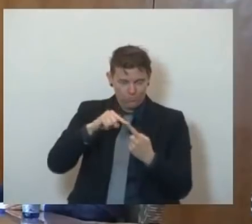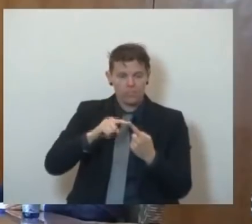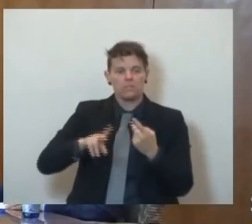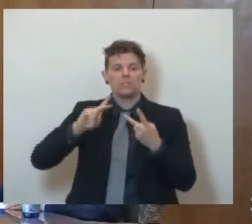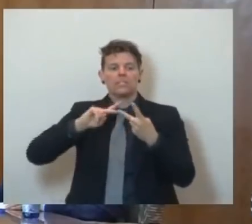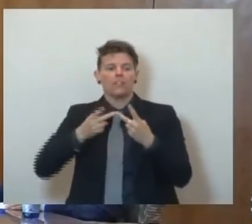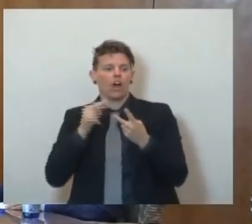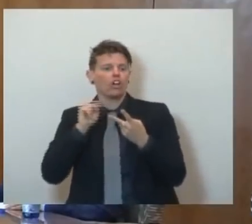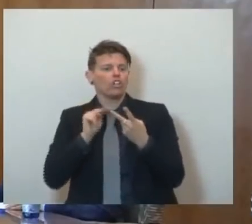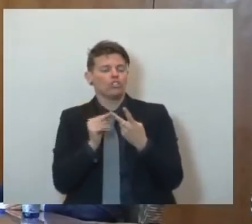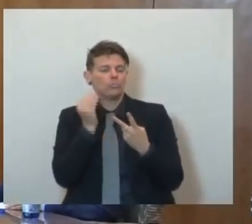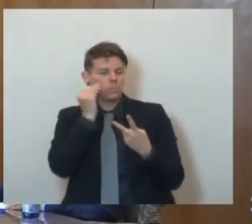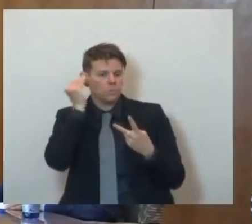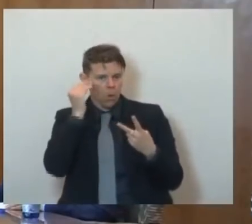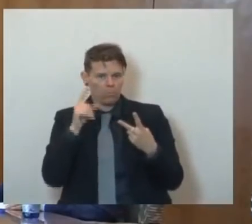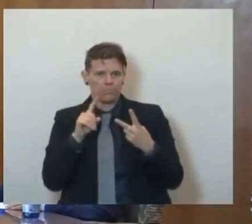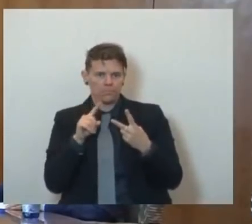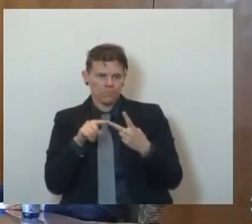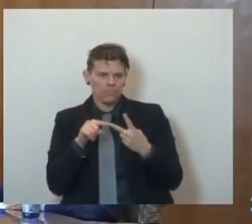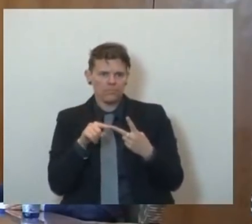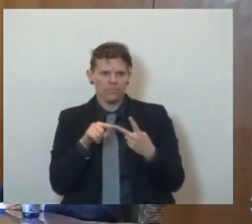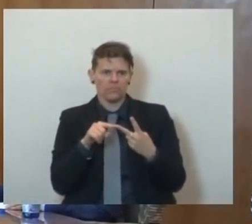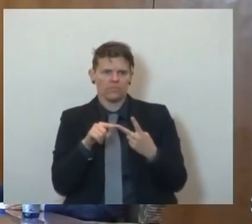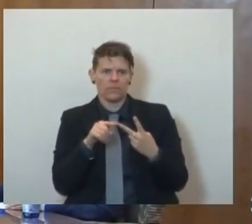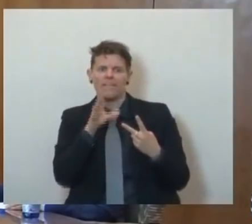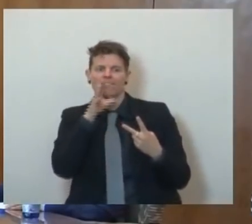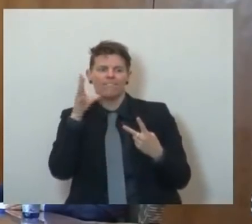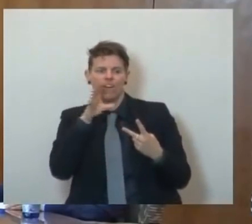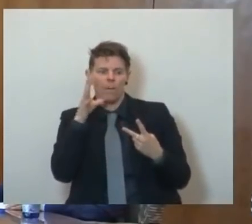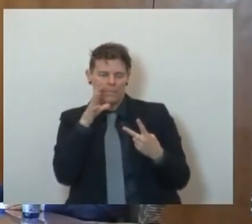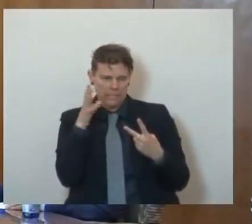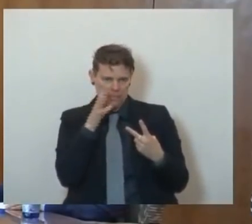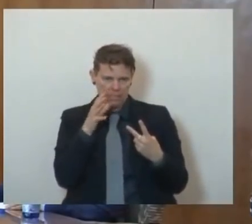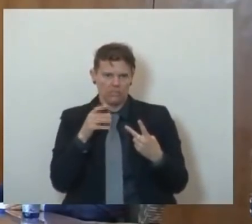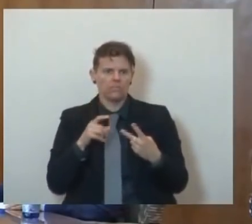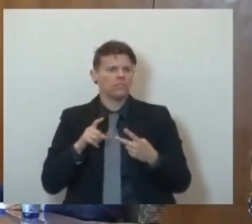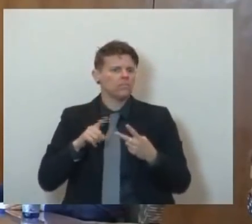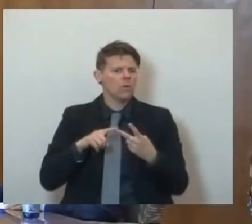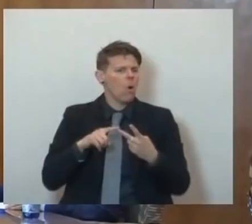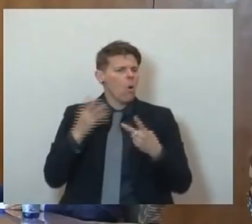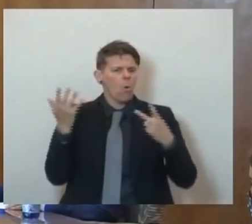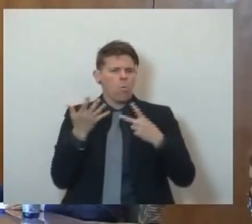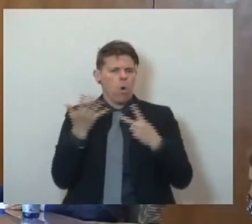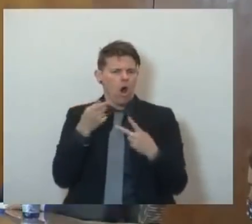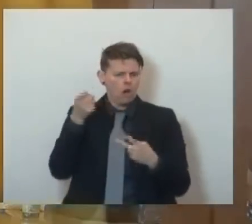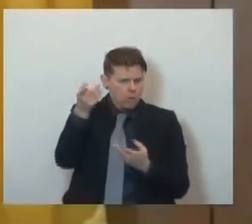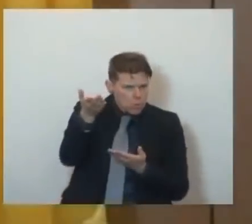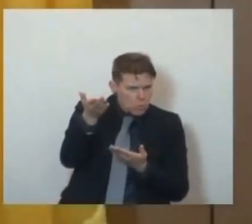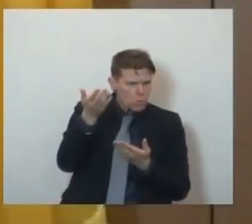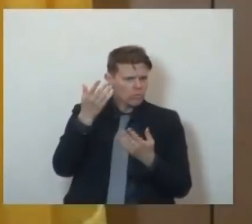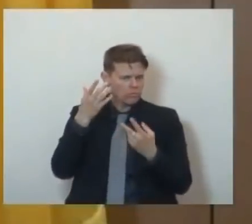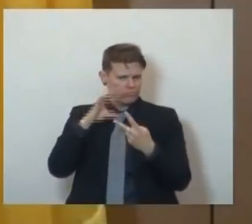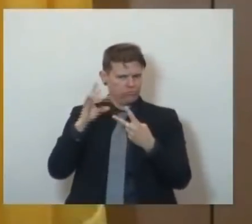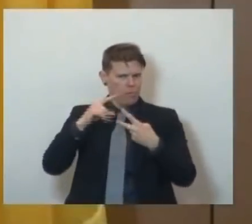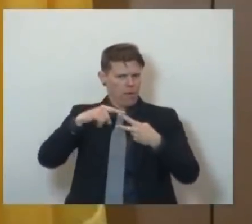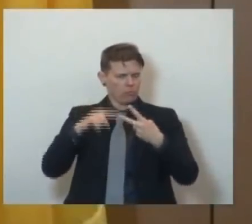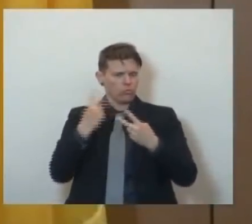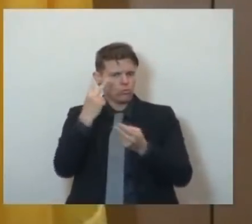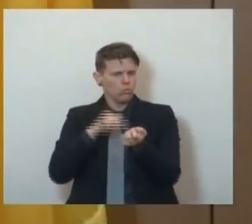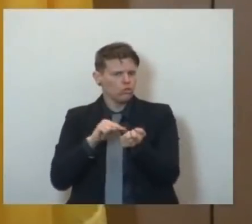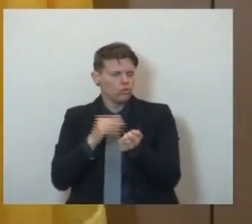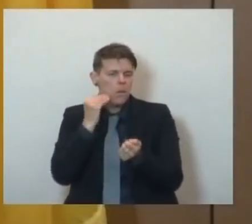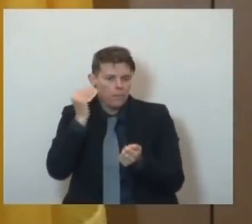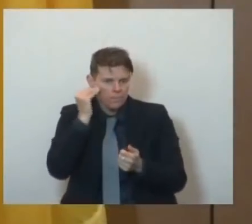care center in Farmington. So what is the state doing about that? So the new